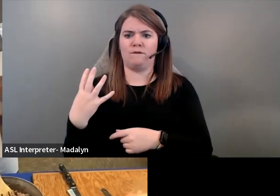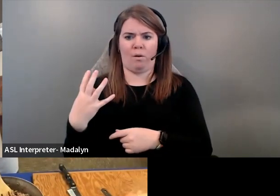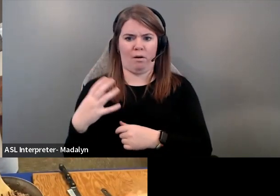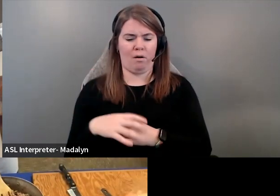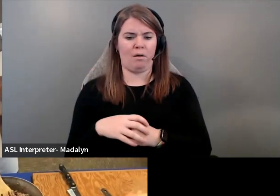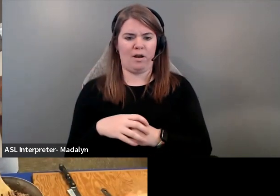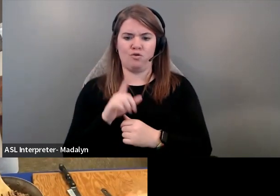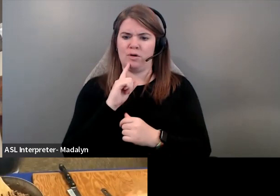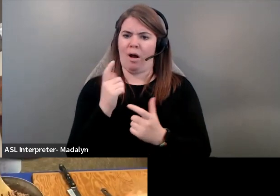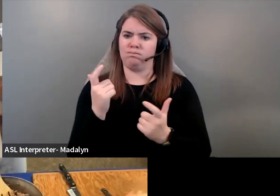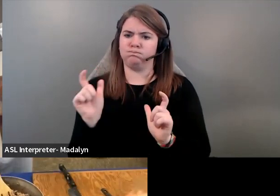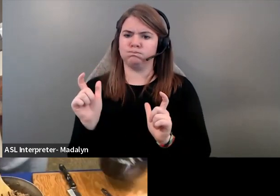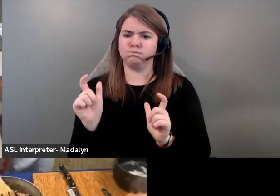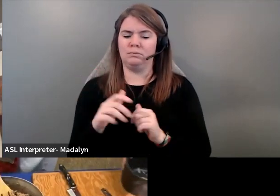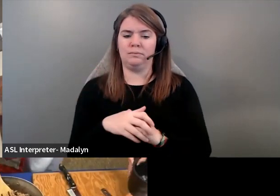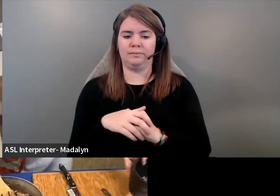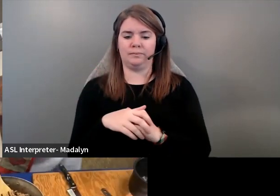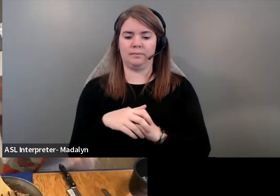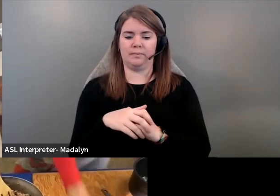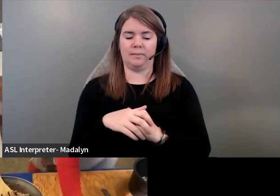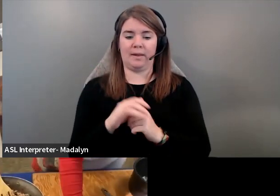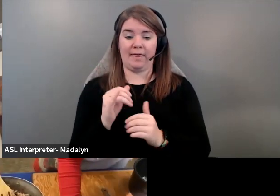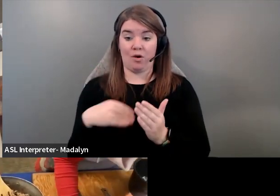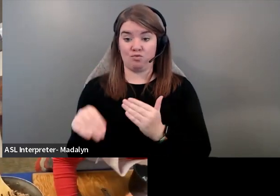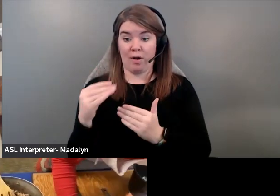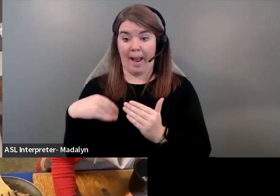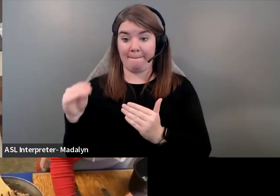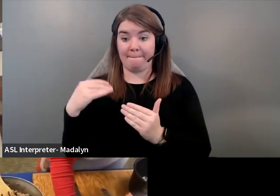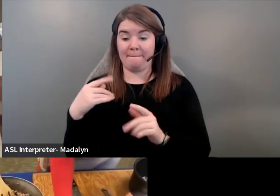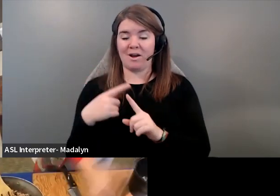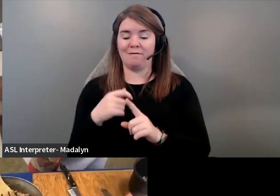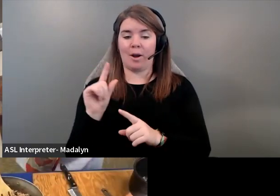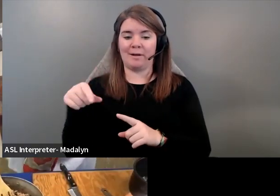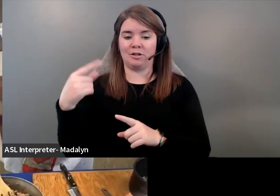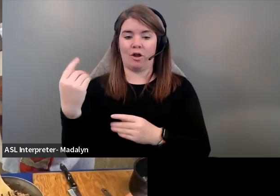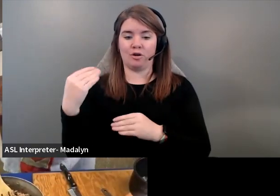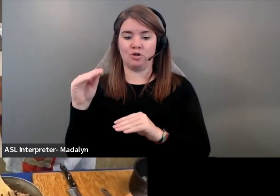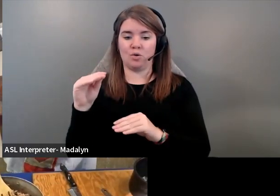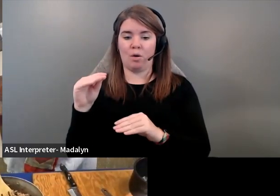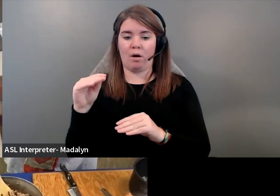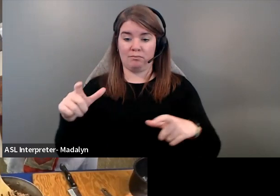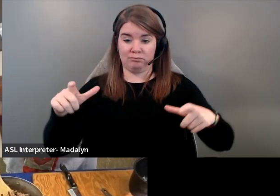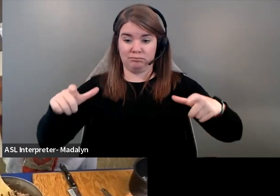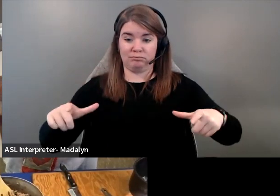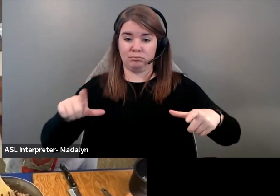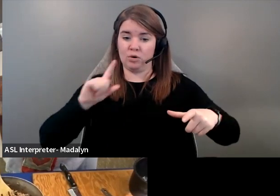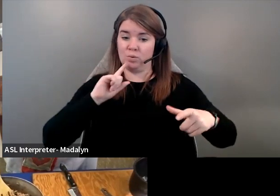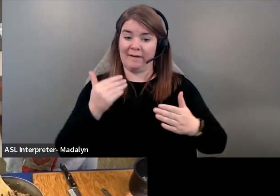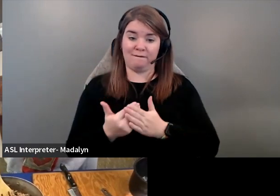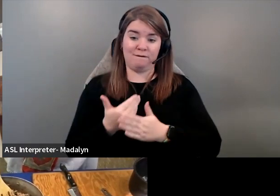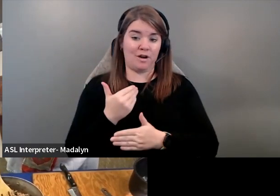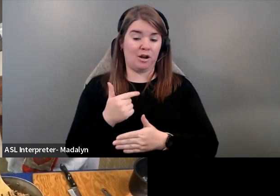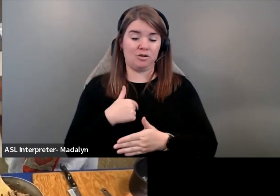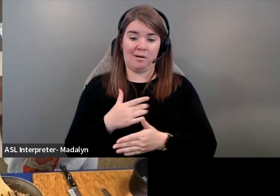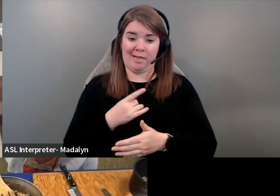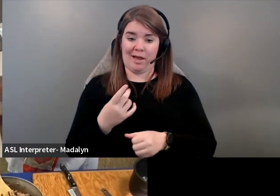they're big. Now the wraps that you get at the dollar store are really nice. They're actually really fresh and I really like